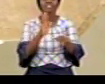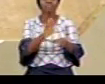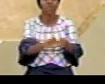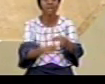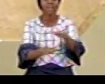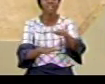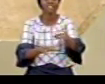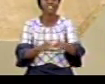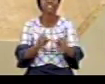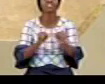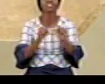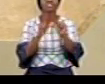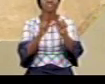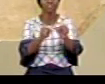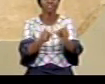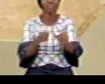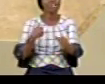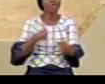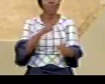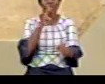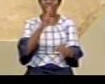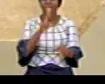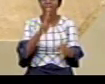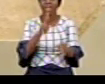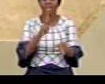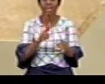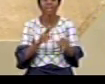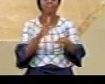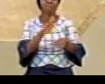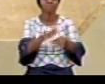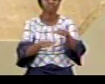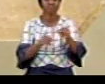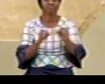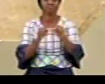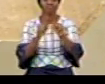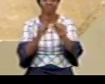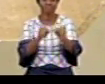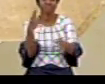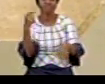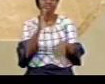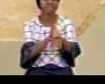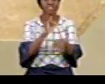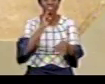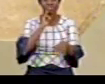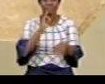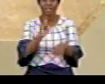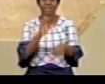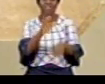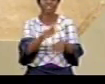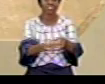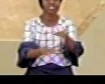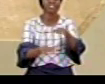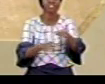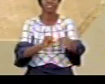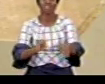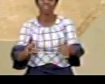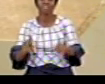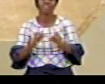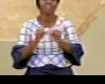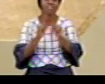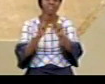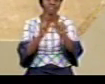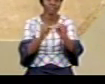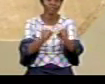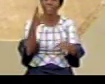is marching. We are marching on. Oh yes, we